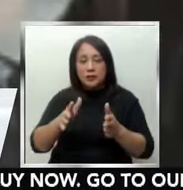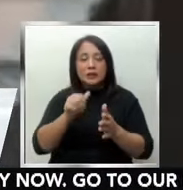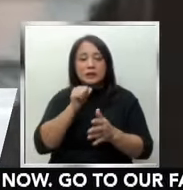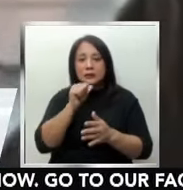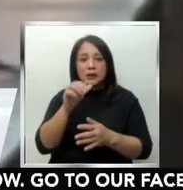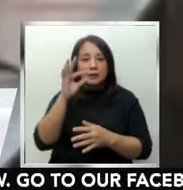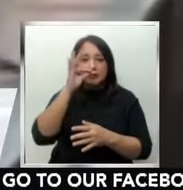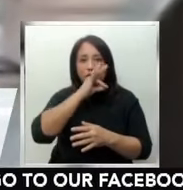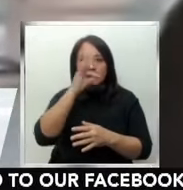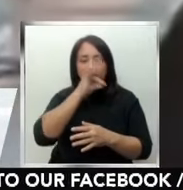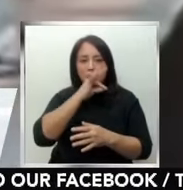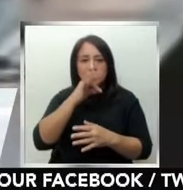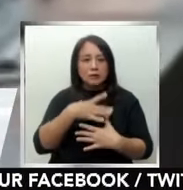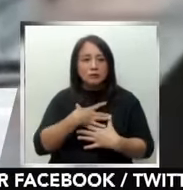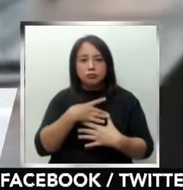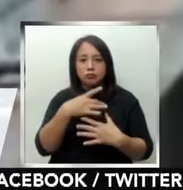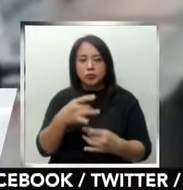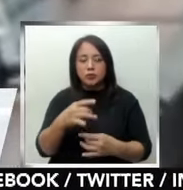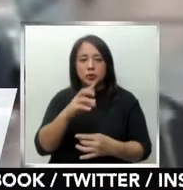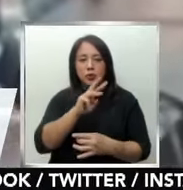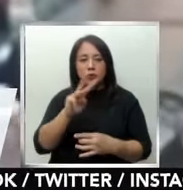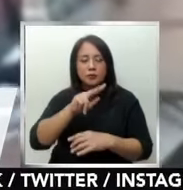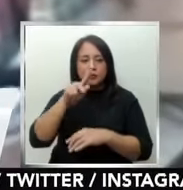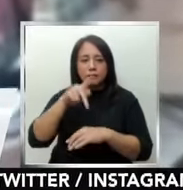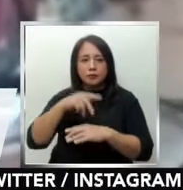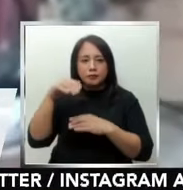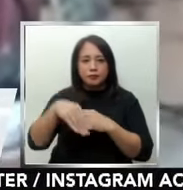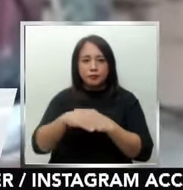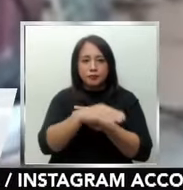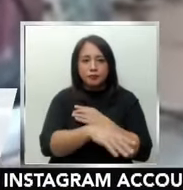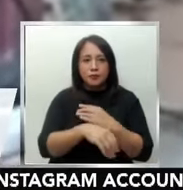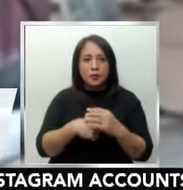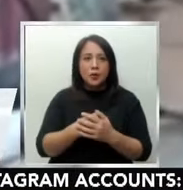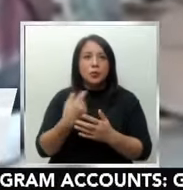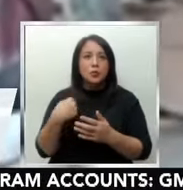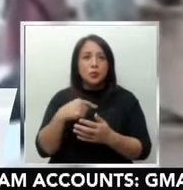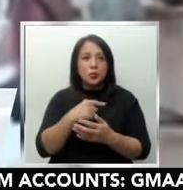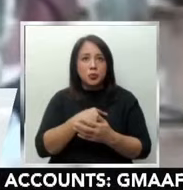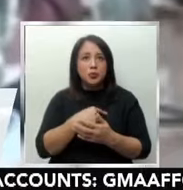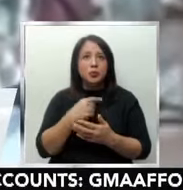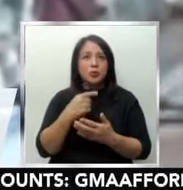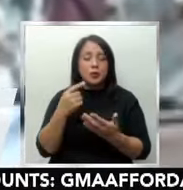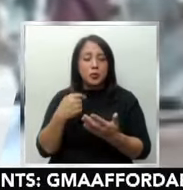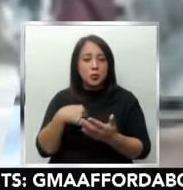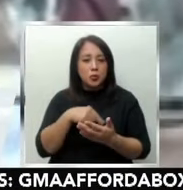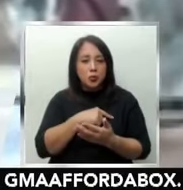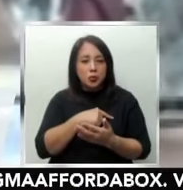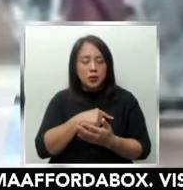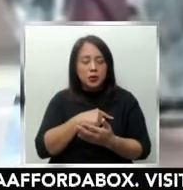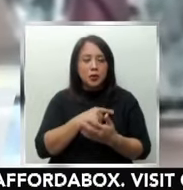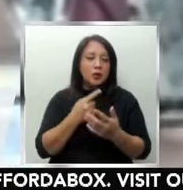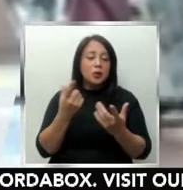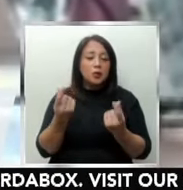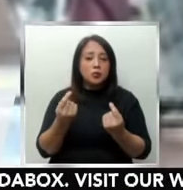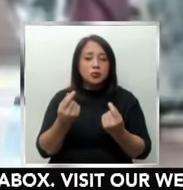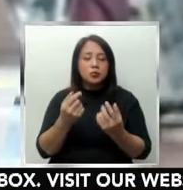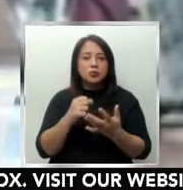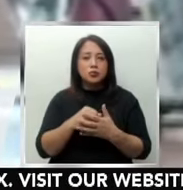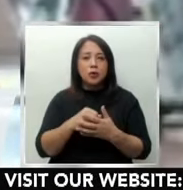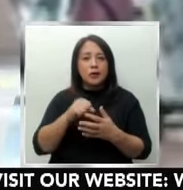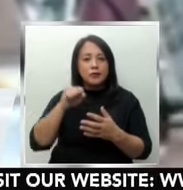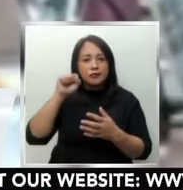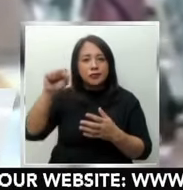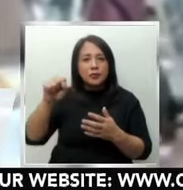interest in the West philippin se we are therefore going to fight for another